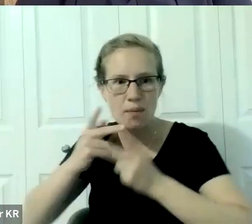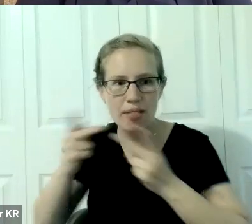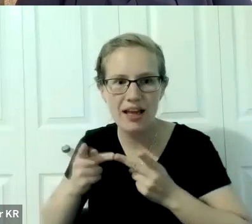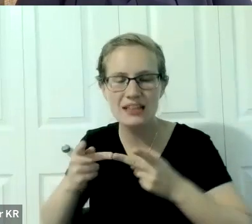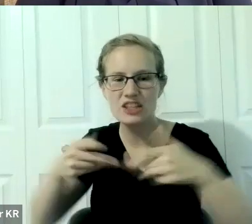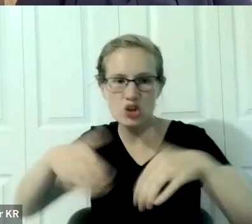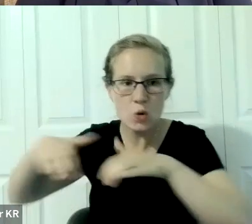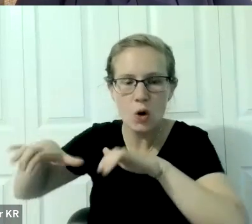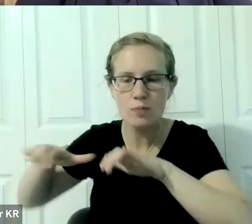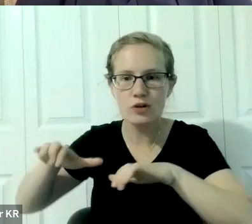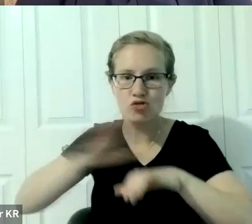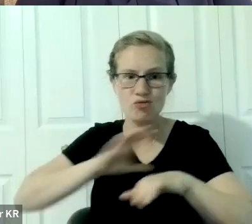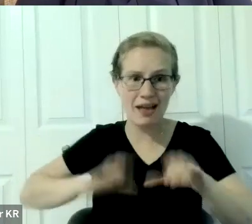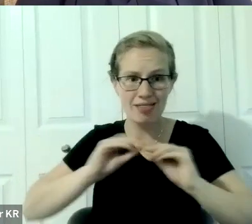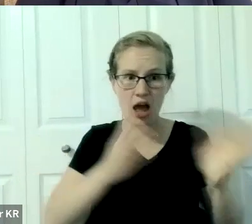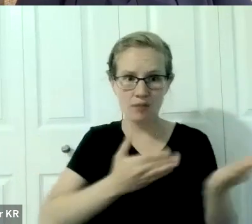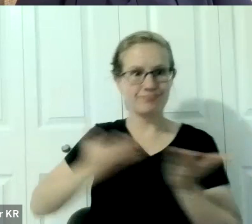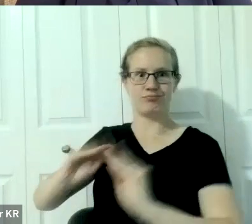to speak.